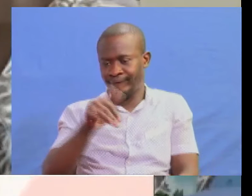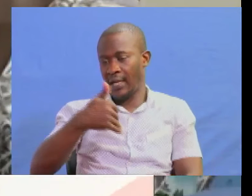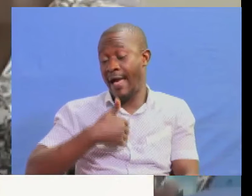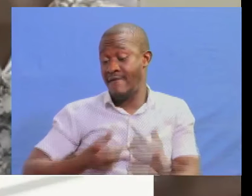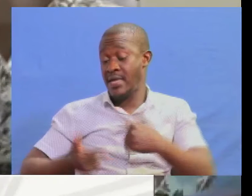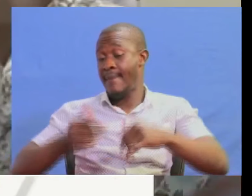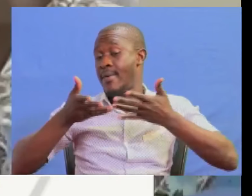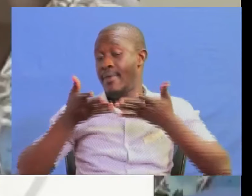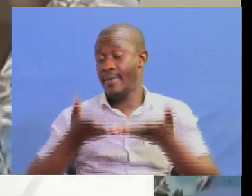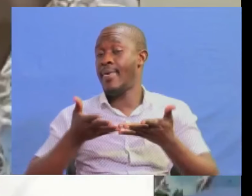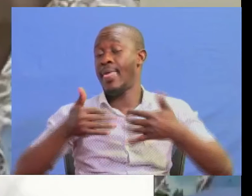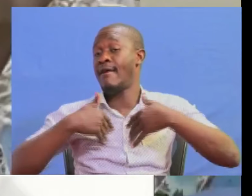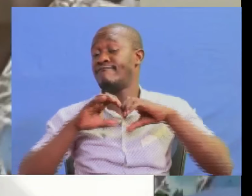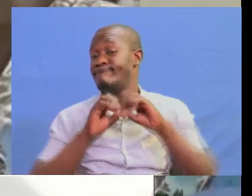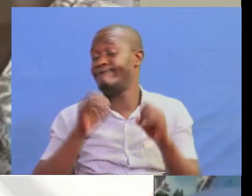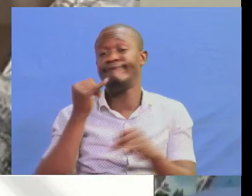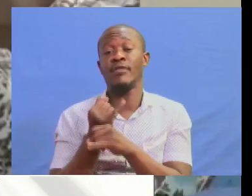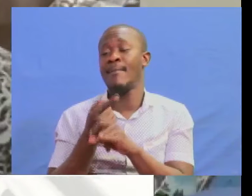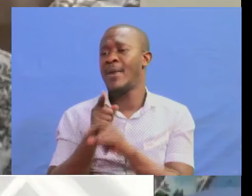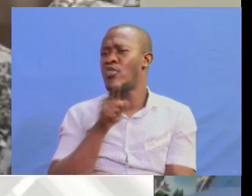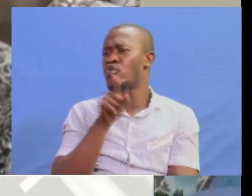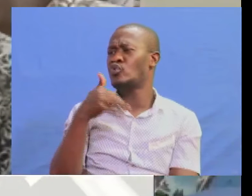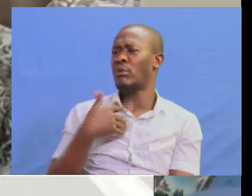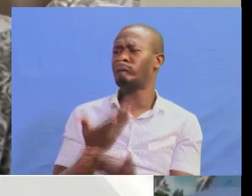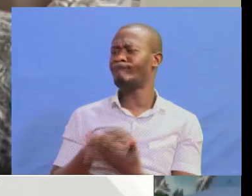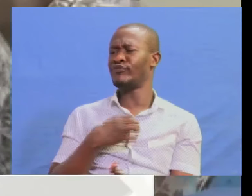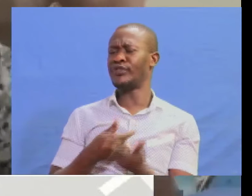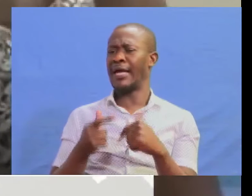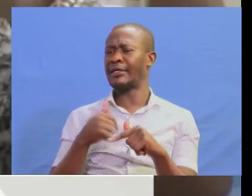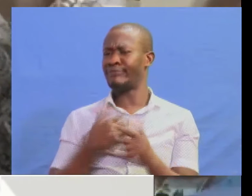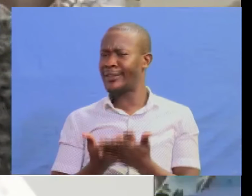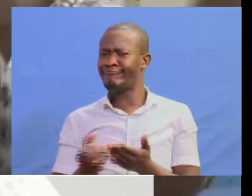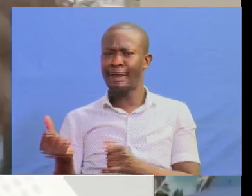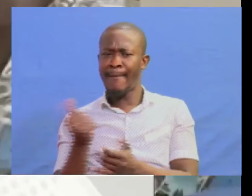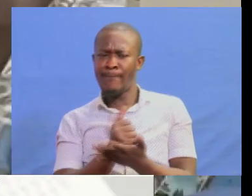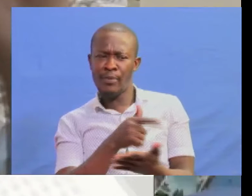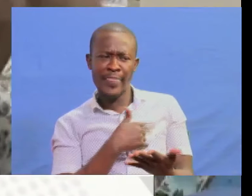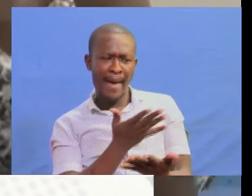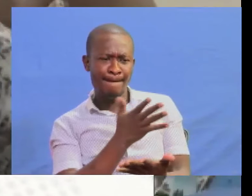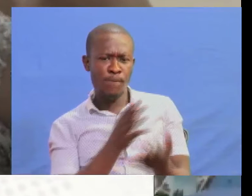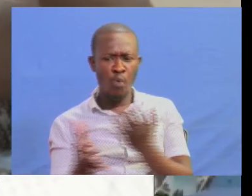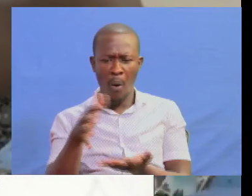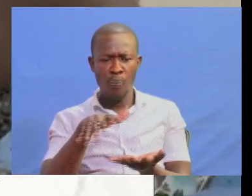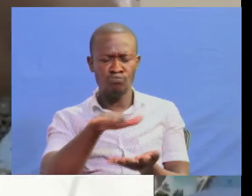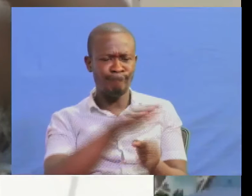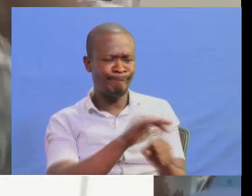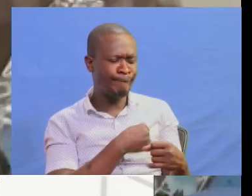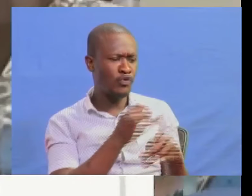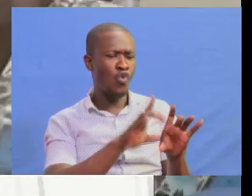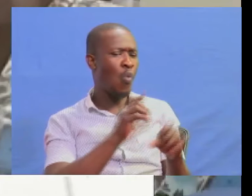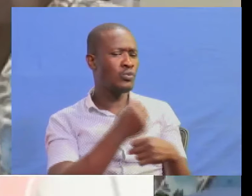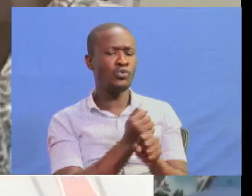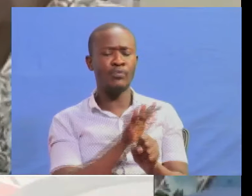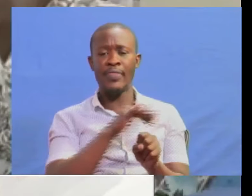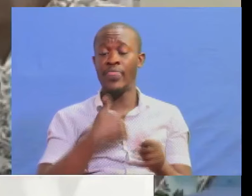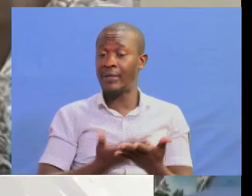wamekuja hapa hawana kazi, lakini wale wenye ni wageni wamekuja wameandikwa katika mabahari zetu, wanafanya kazi katika hivi viwanda venye